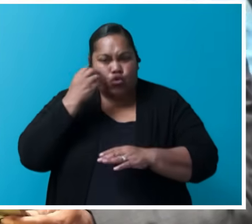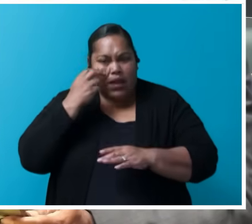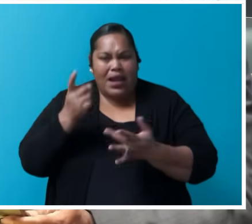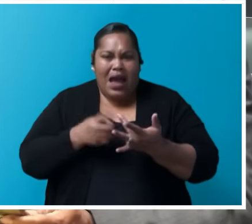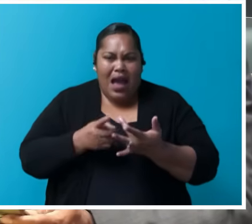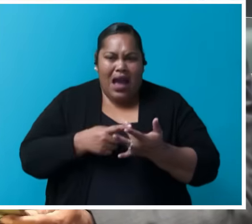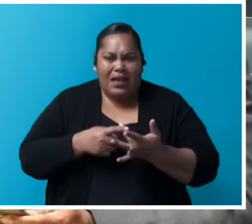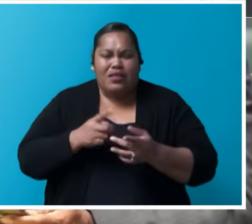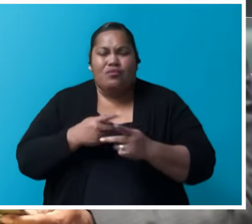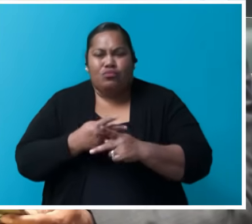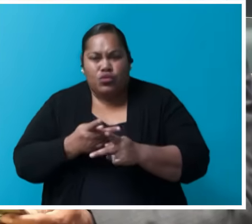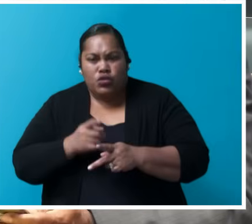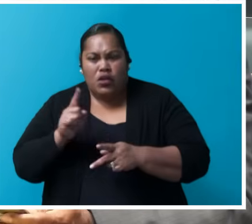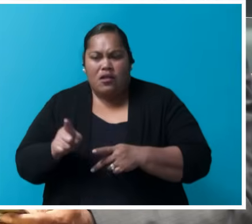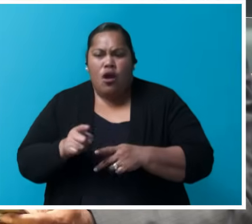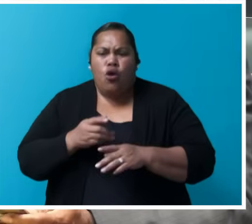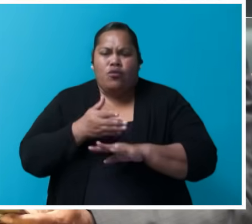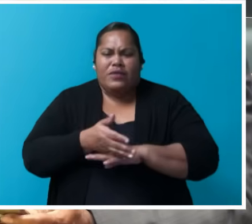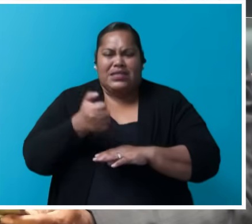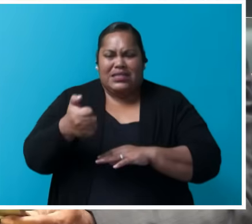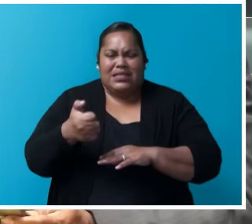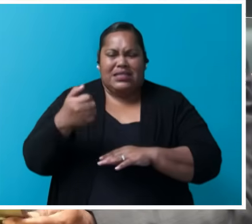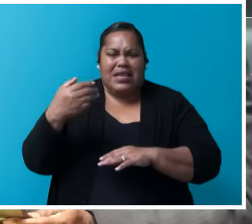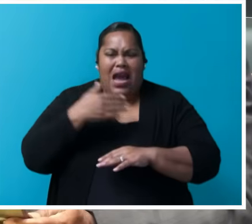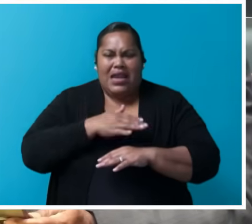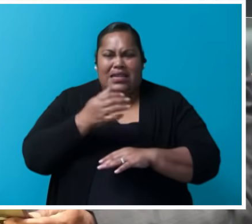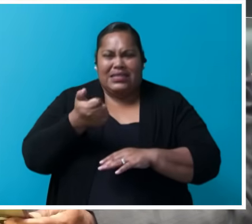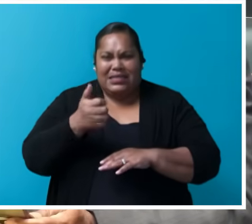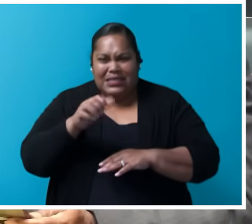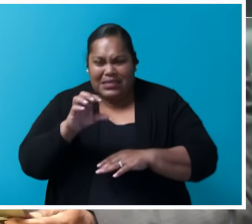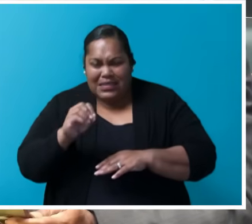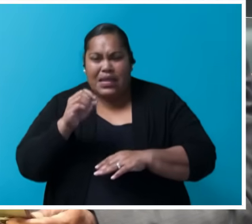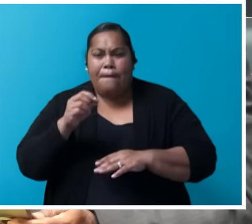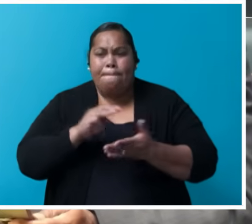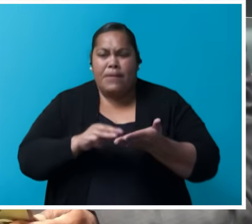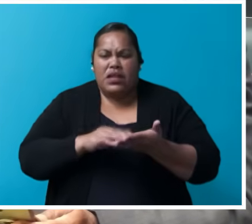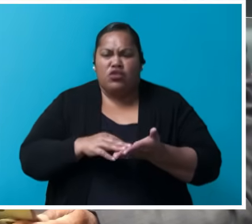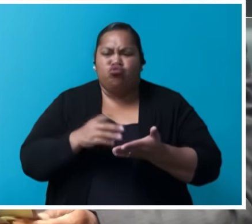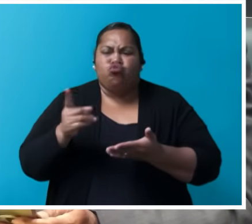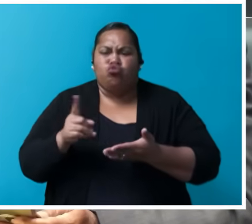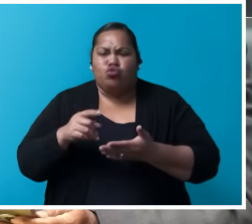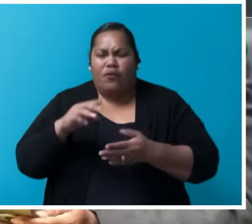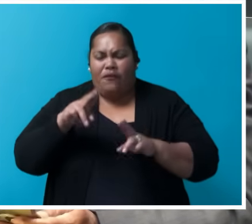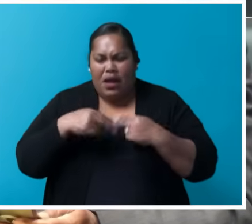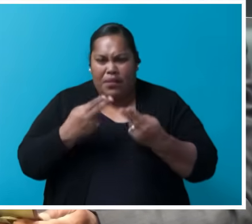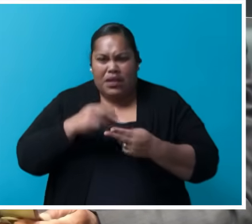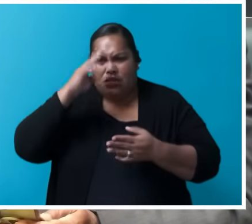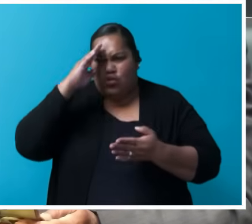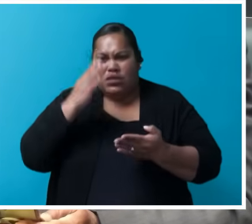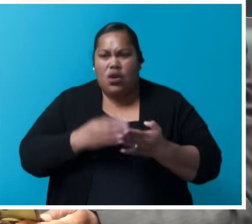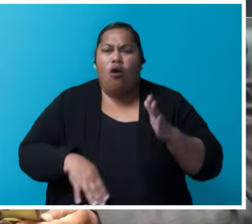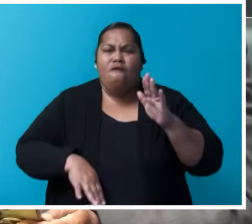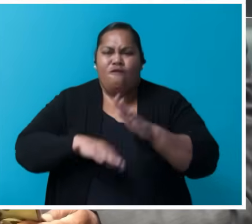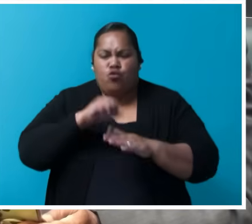Tales debt of over 650 million to over 53,000 families and students, and replaced with a full